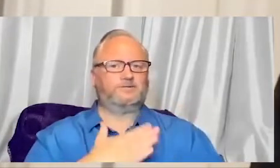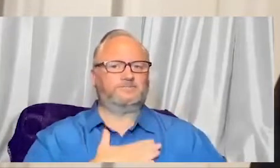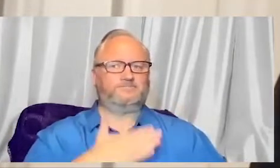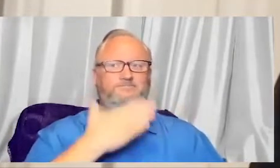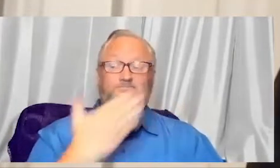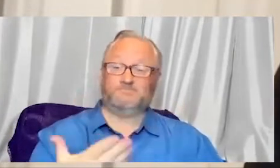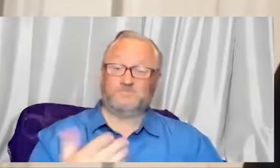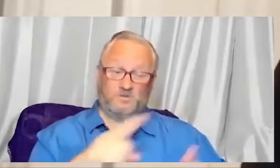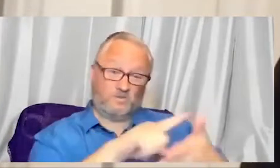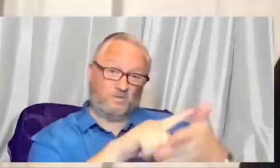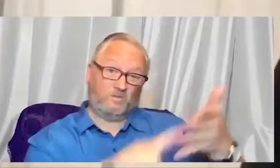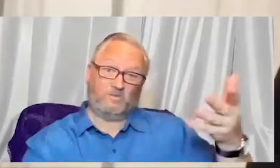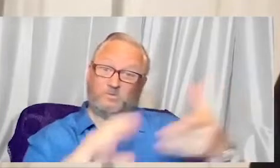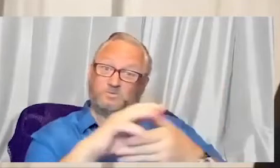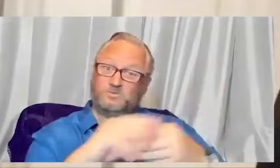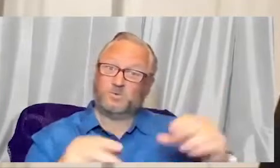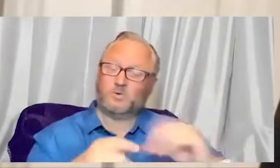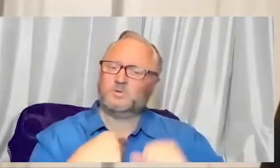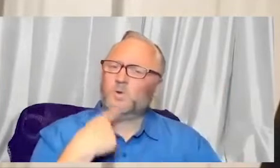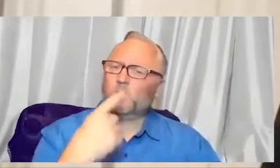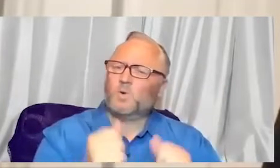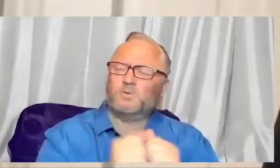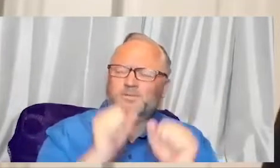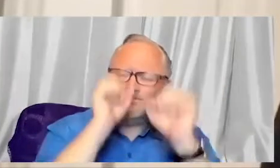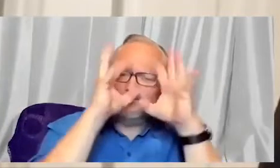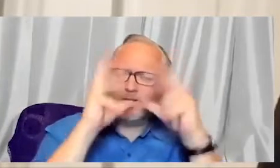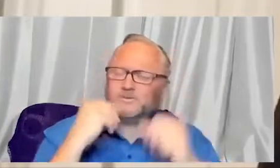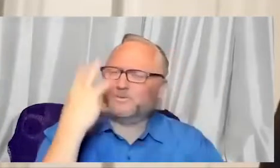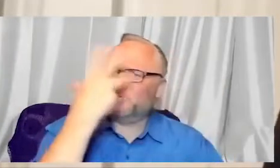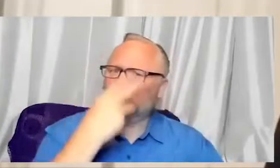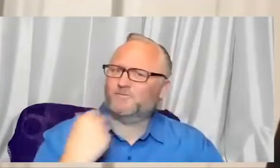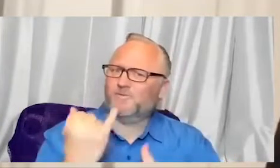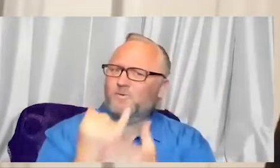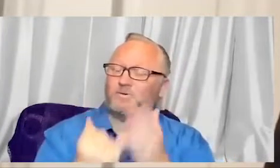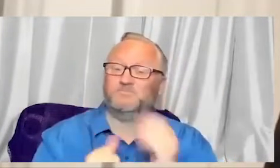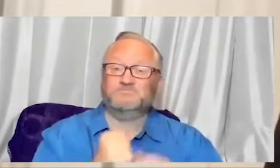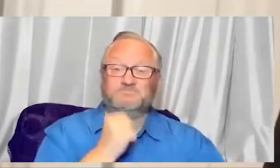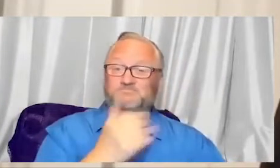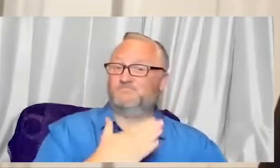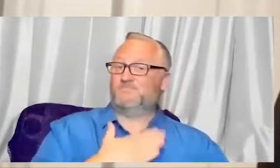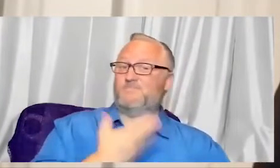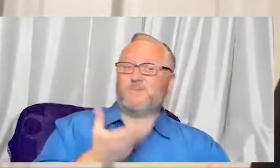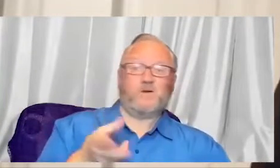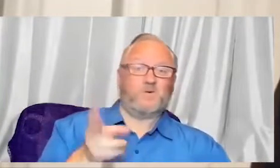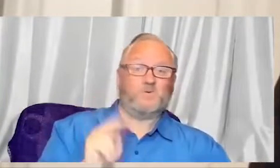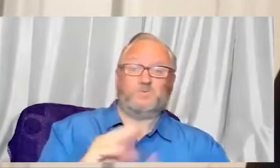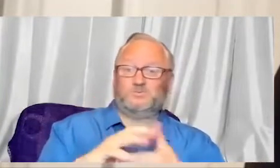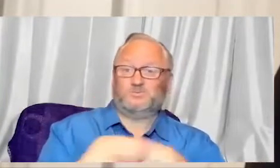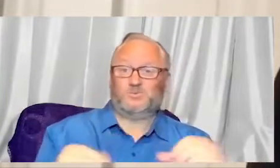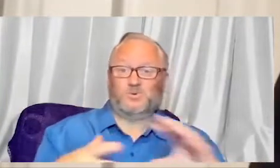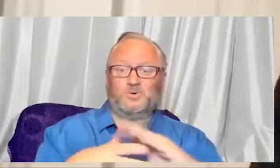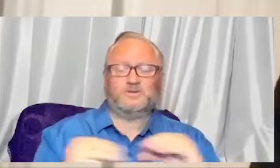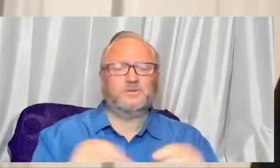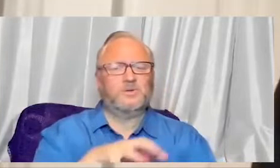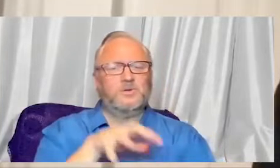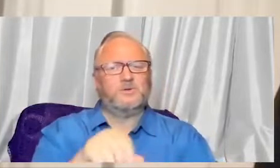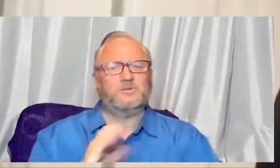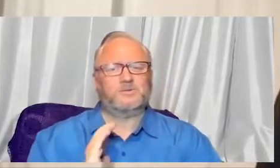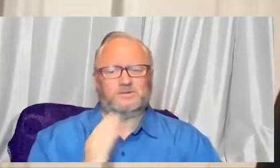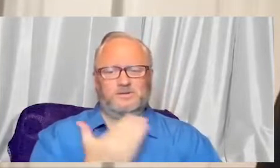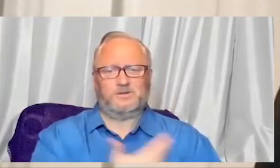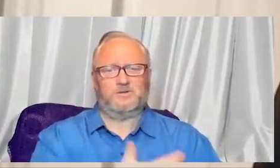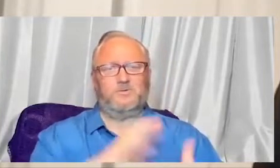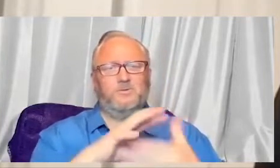stories, told with exquisite beauty and artfulness, are not my own. Within are stories of struggles